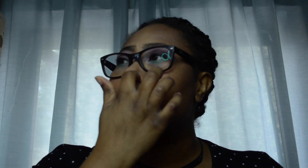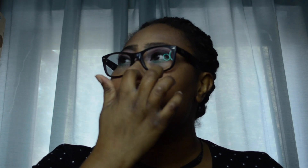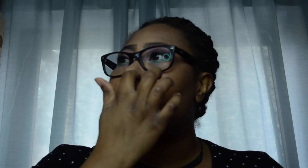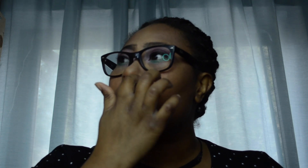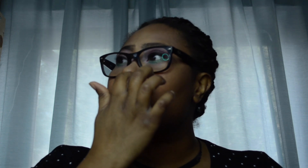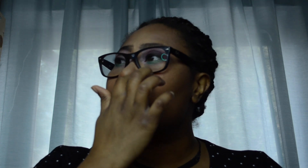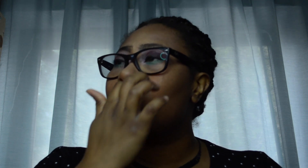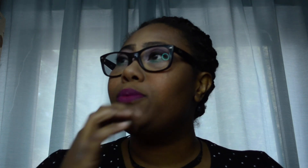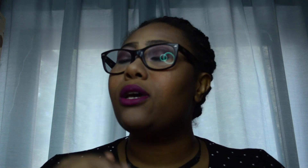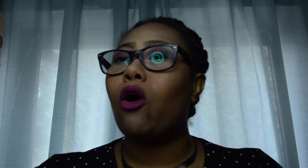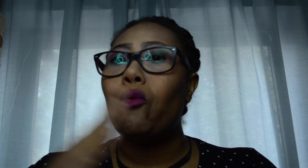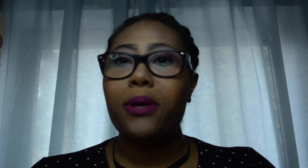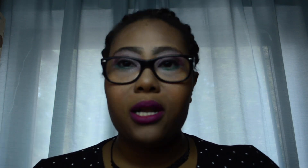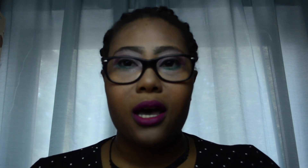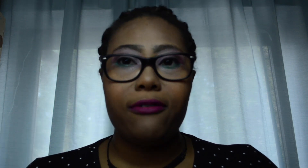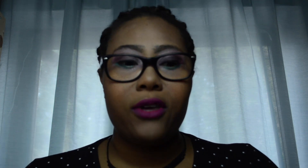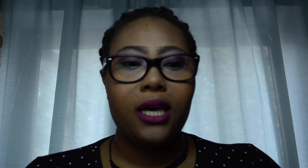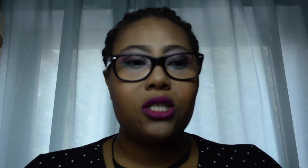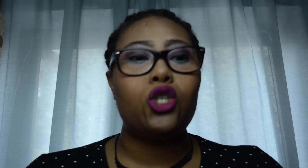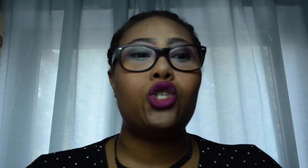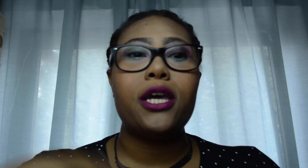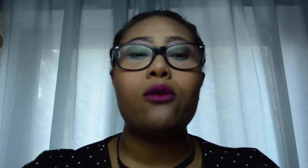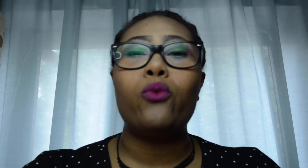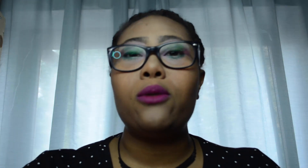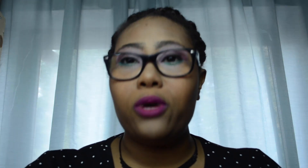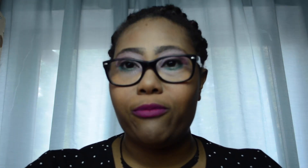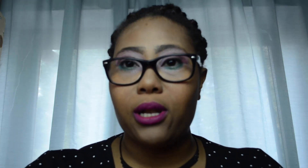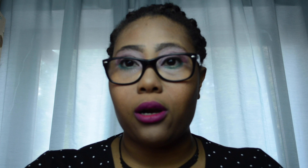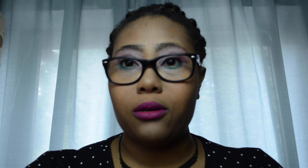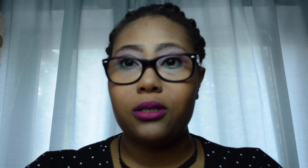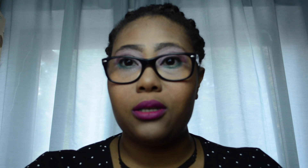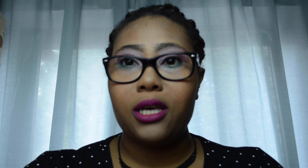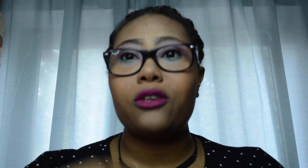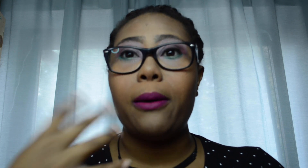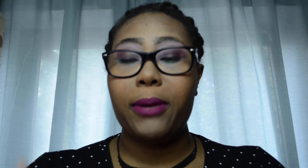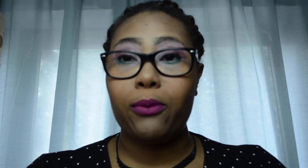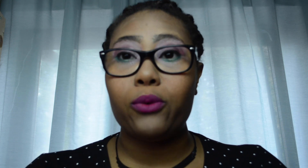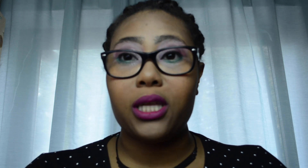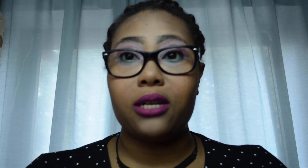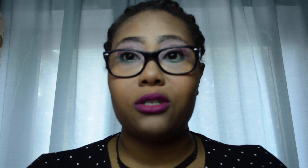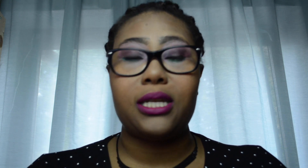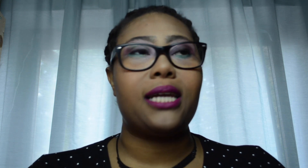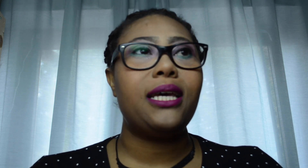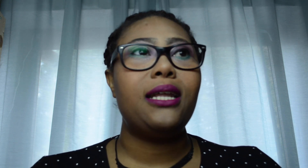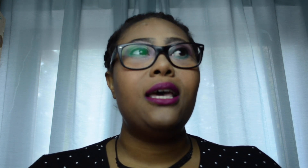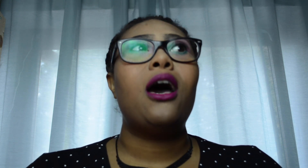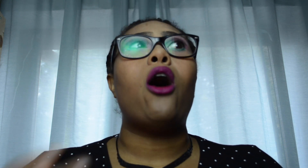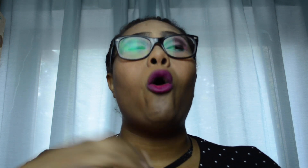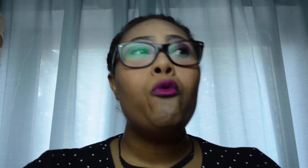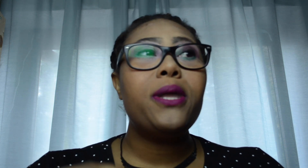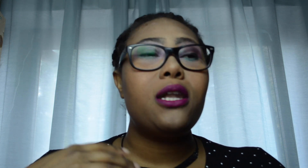up to us also to be open enough to share when we've been hurt so that people really understand